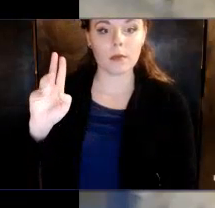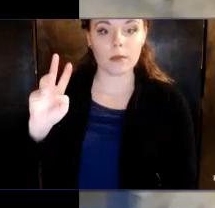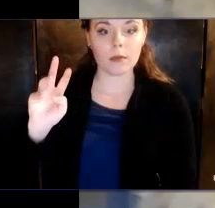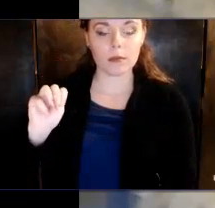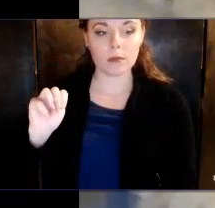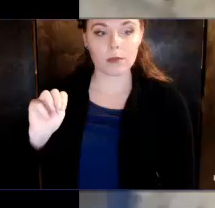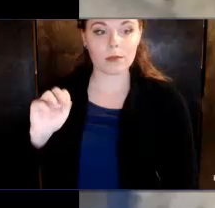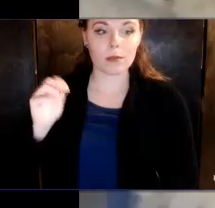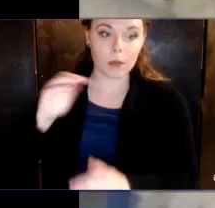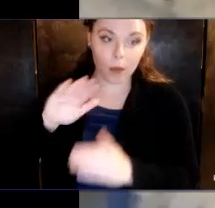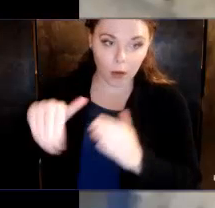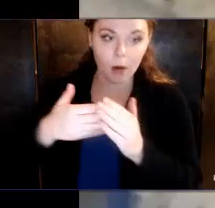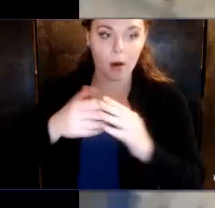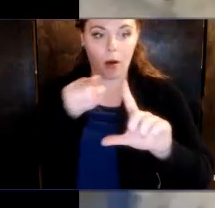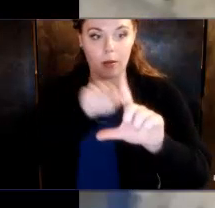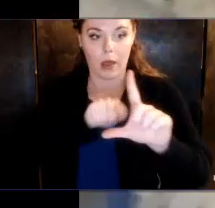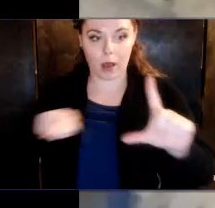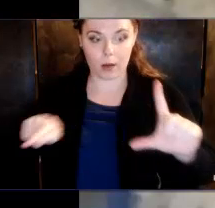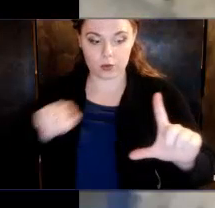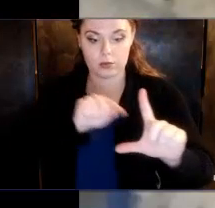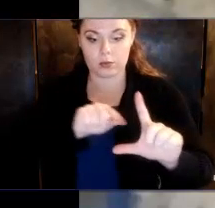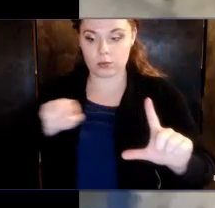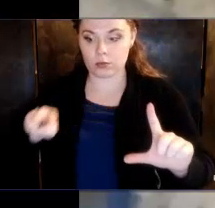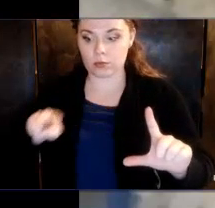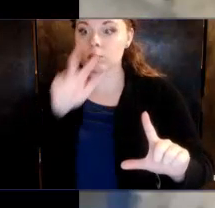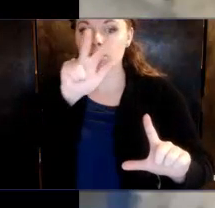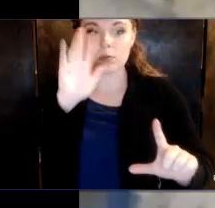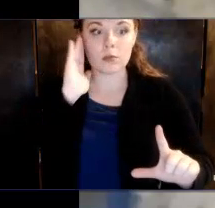all angles.